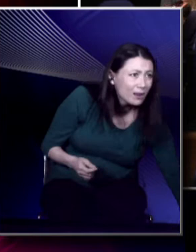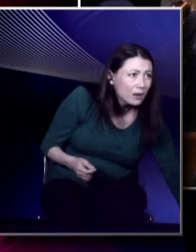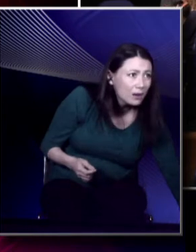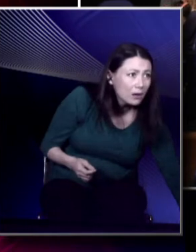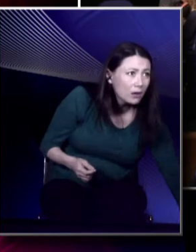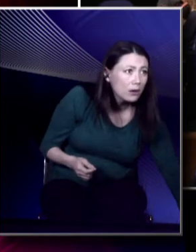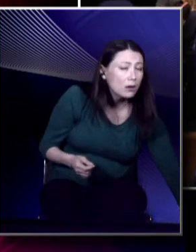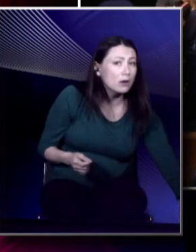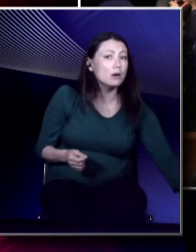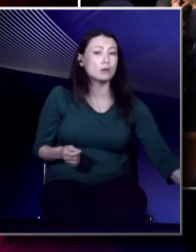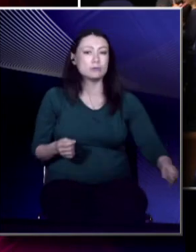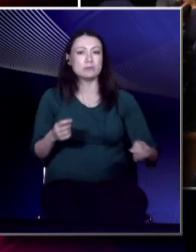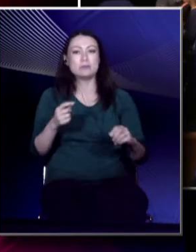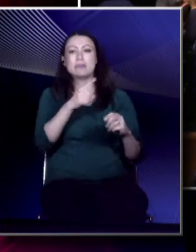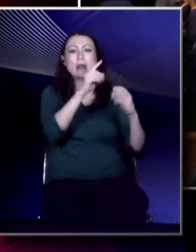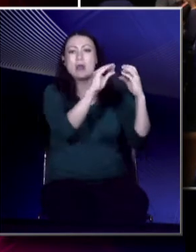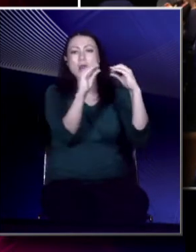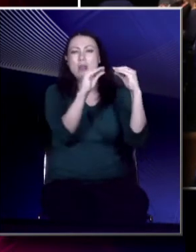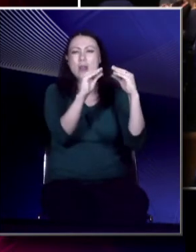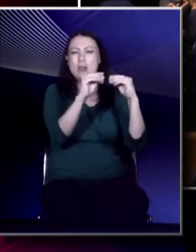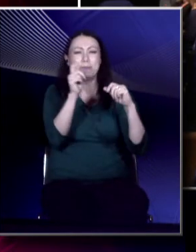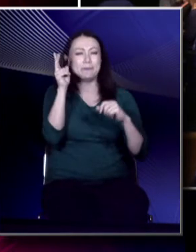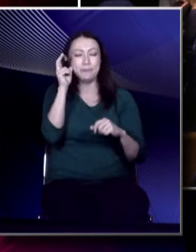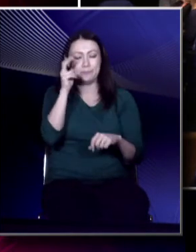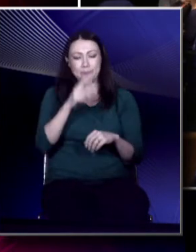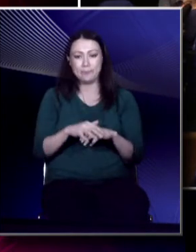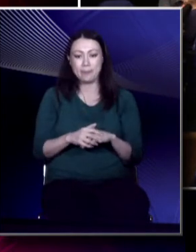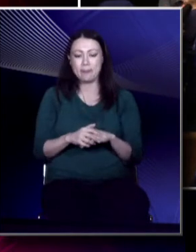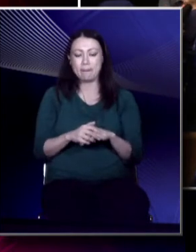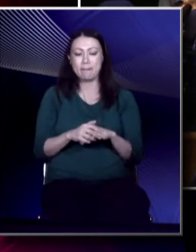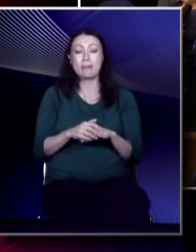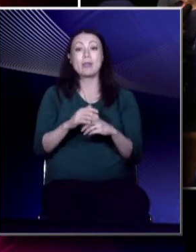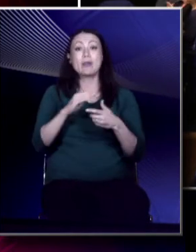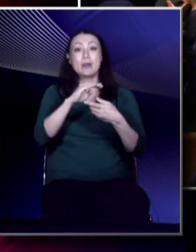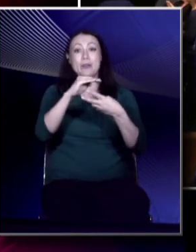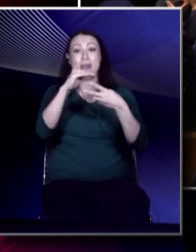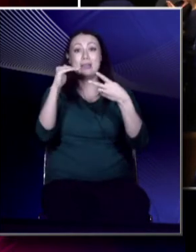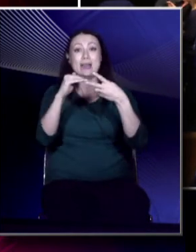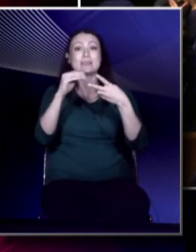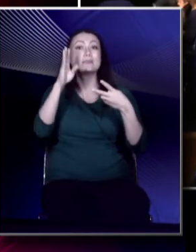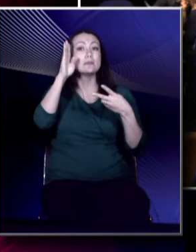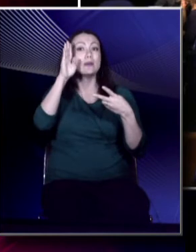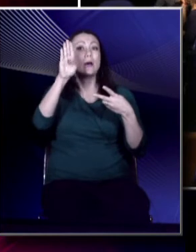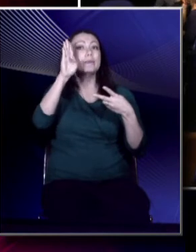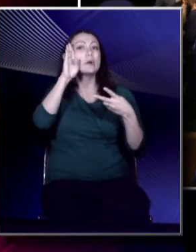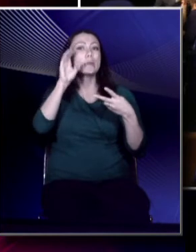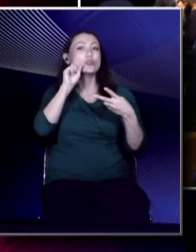Got it. And then I'm going to have next one is Barbara Schrag.